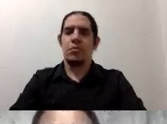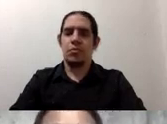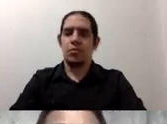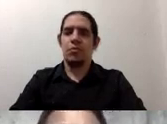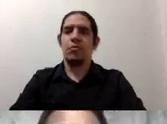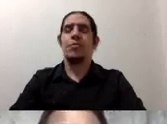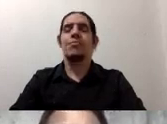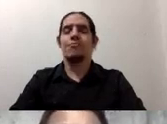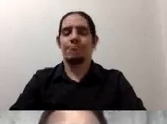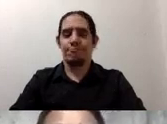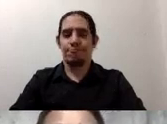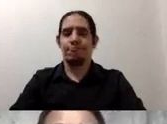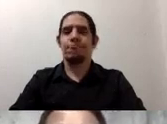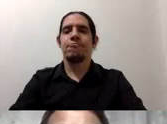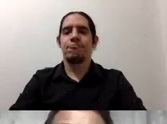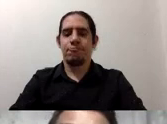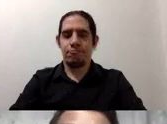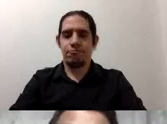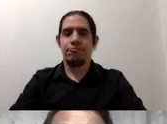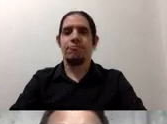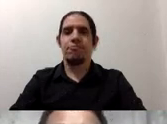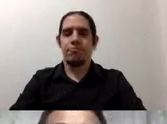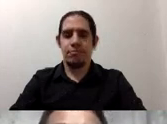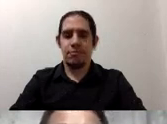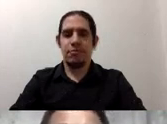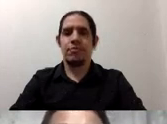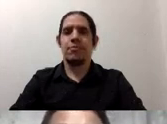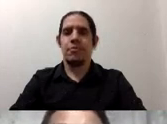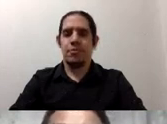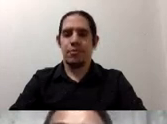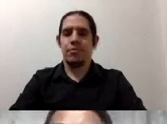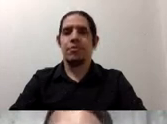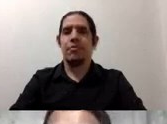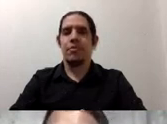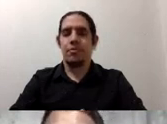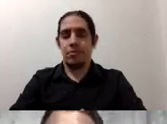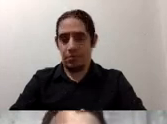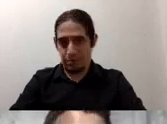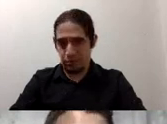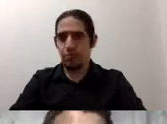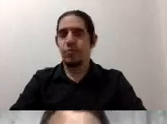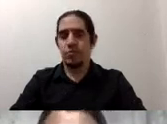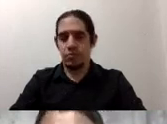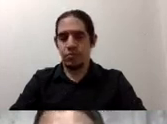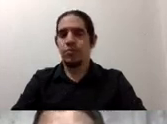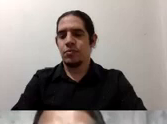follow grammatical rules. Even I had a hard time when I first spoke to her because I was not used to her type of English.